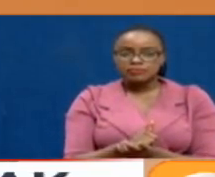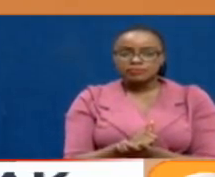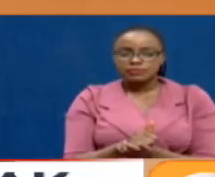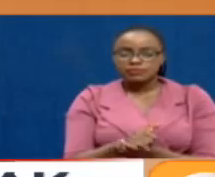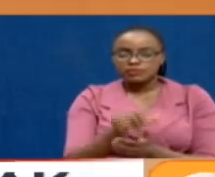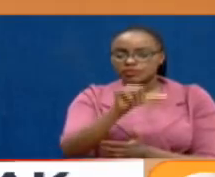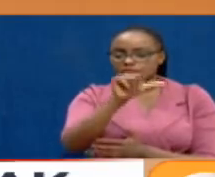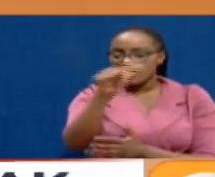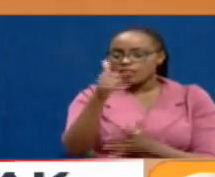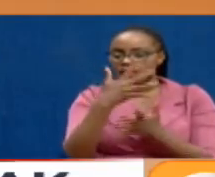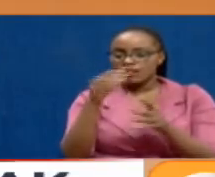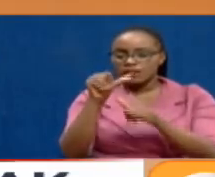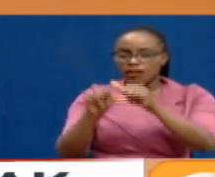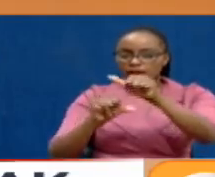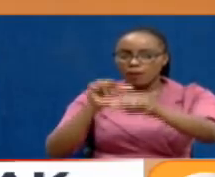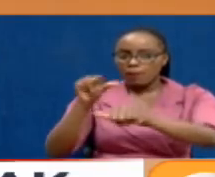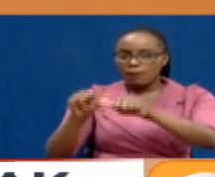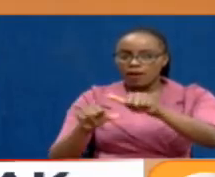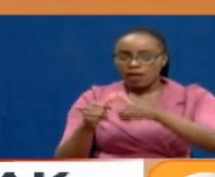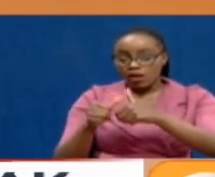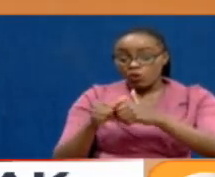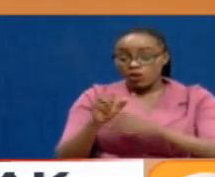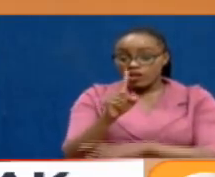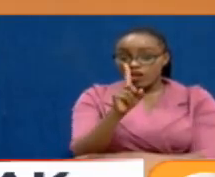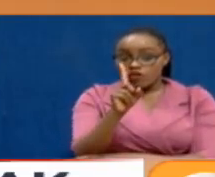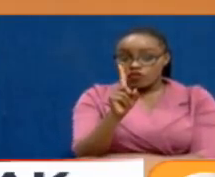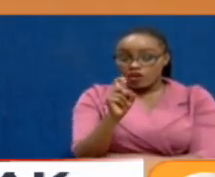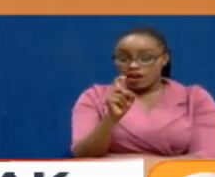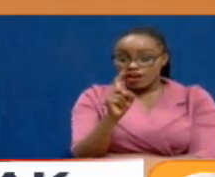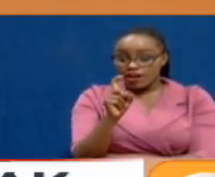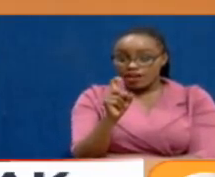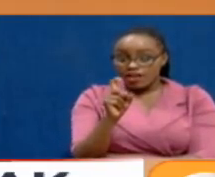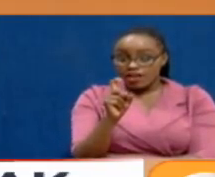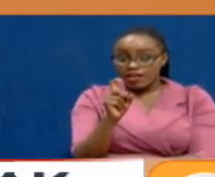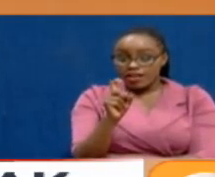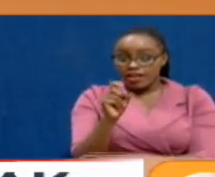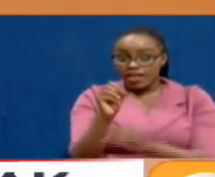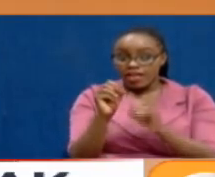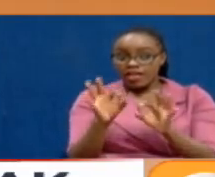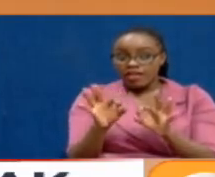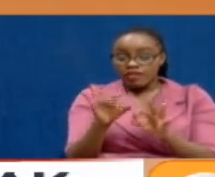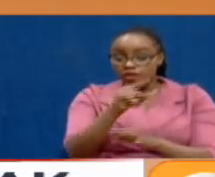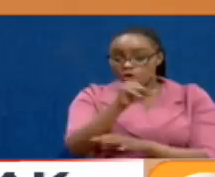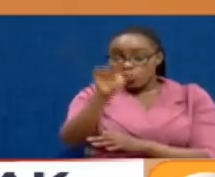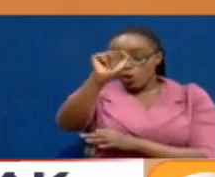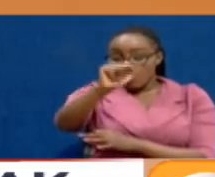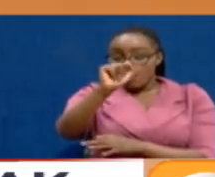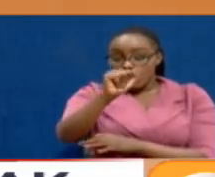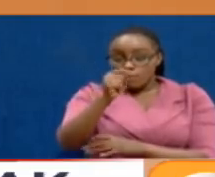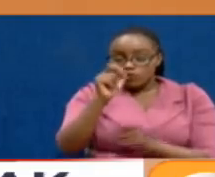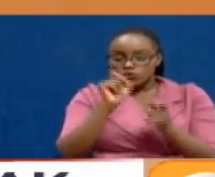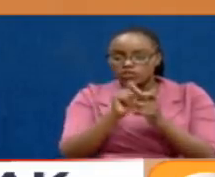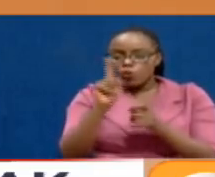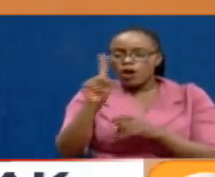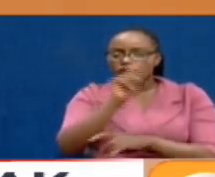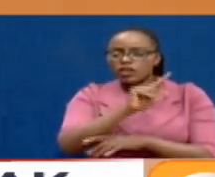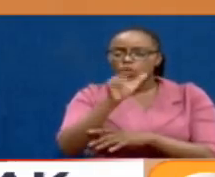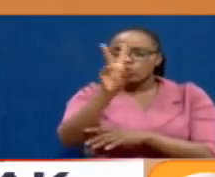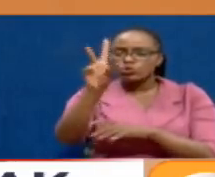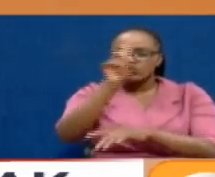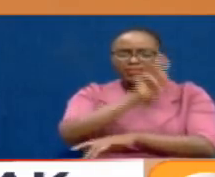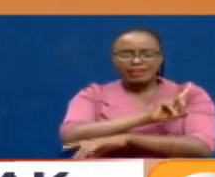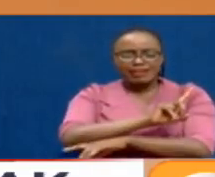The other thing about the virus in terms of whether you can detect it 1 day or 2 days, I